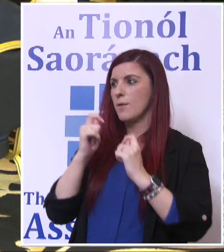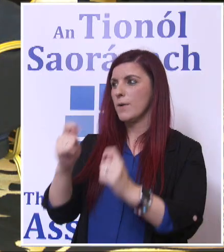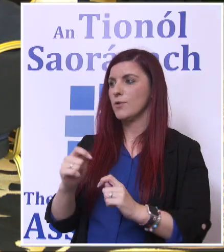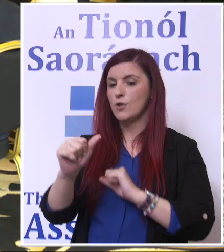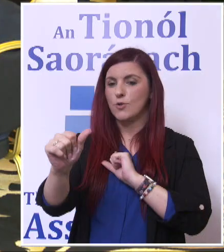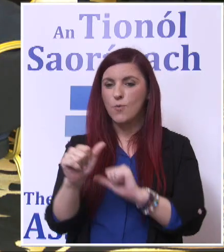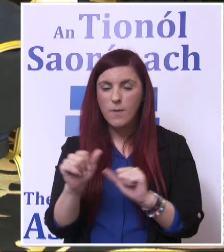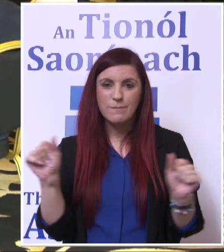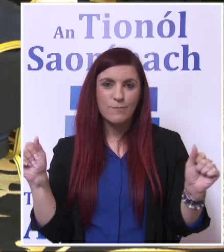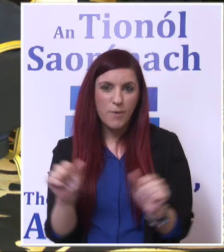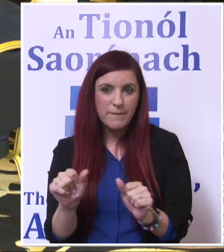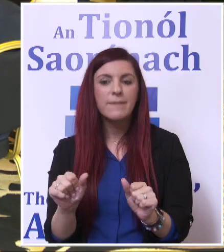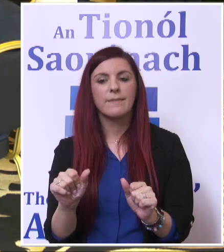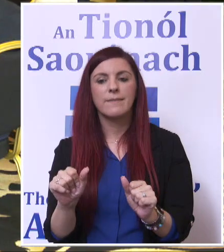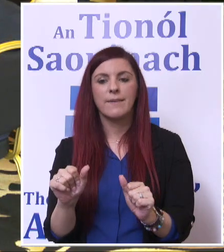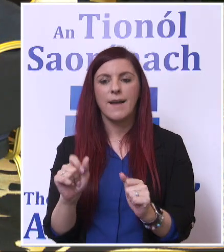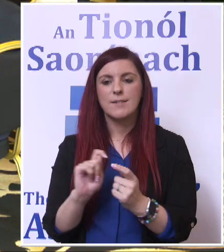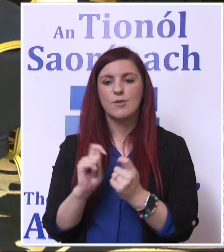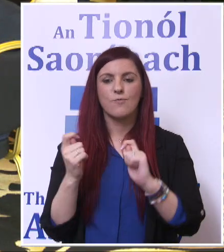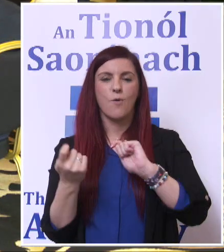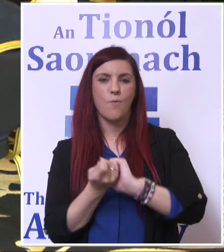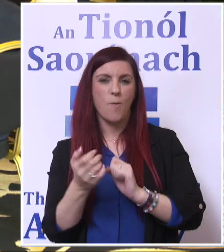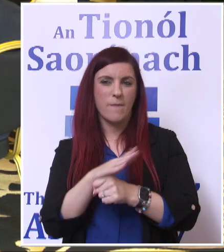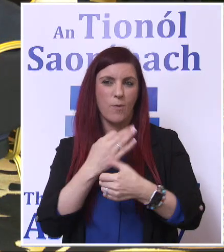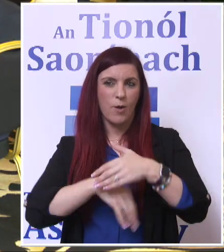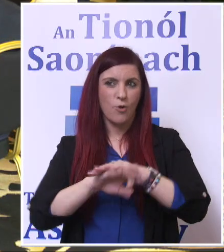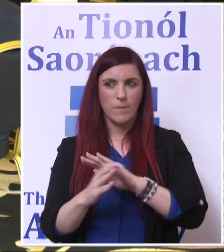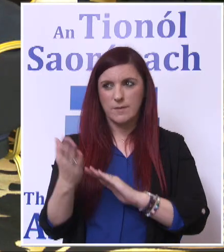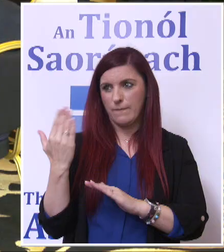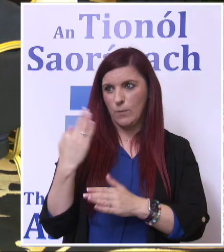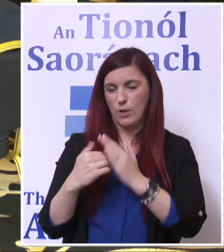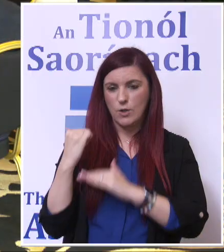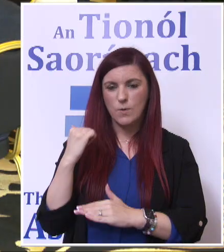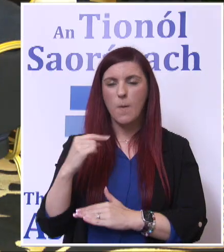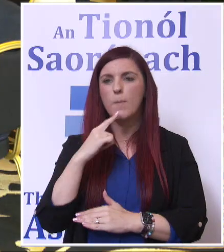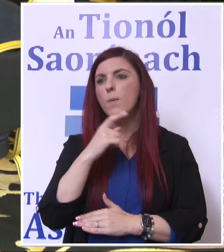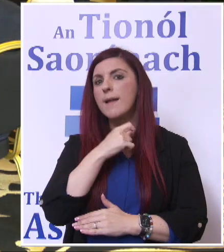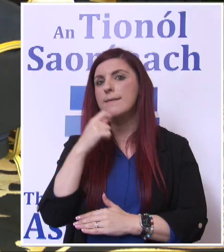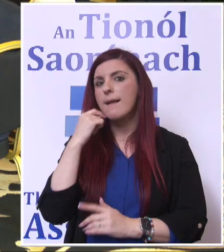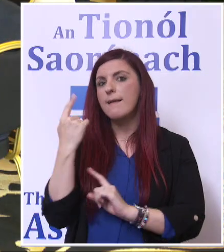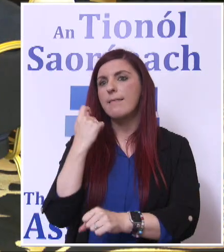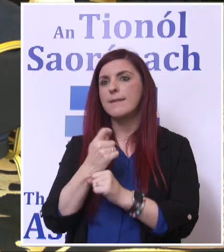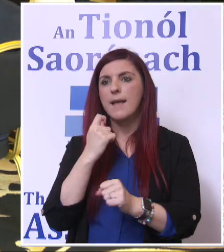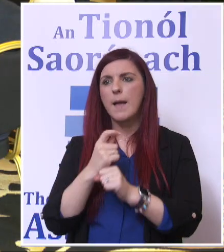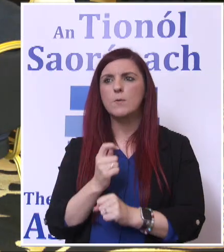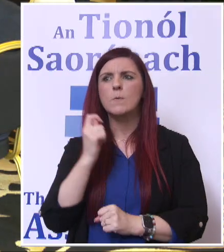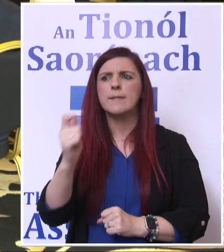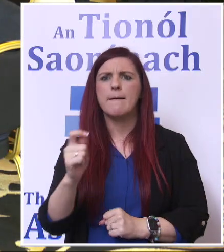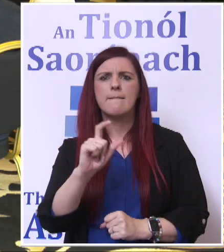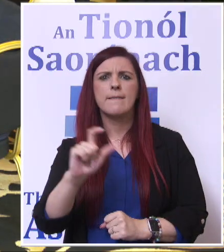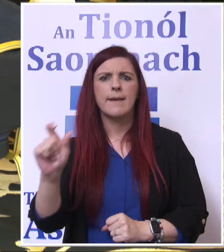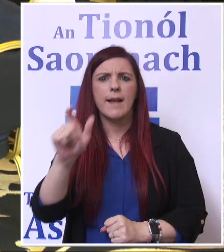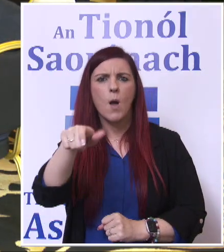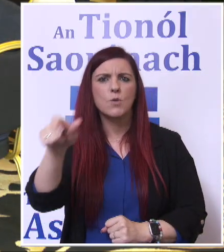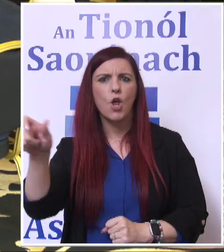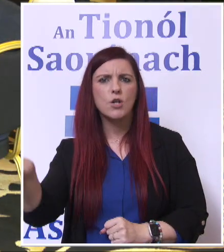and brief at the reform of local government a few years ago, and what I said was to give councillors,